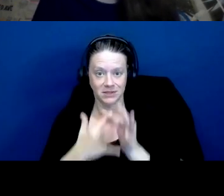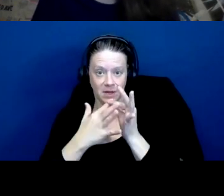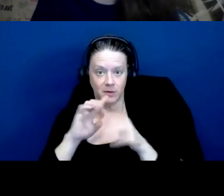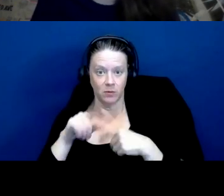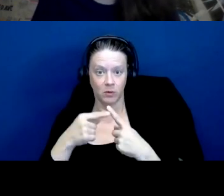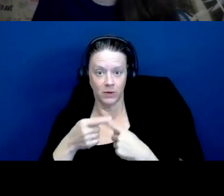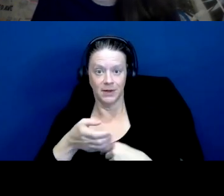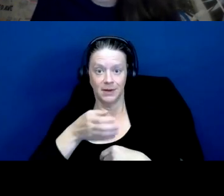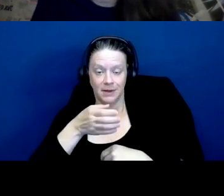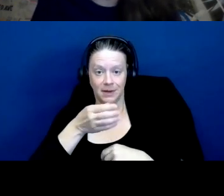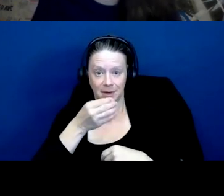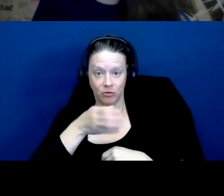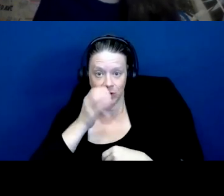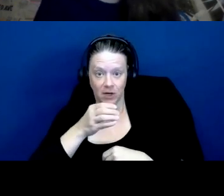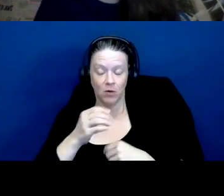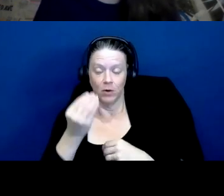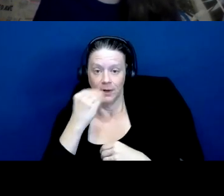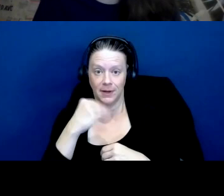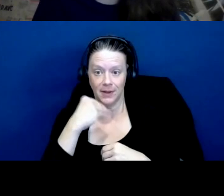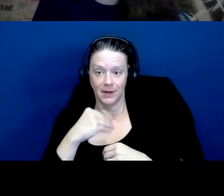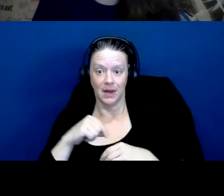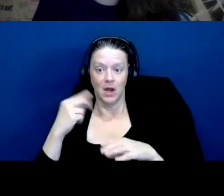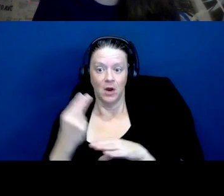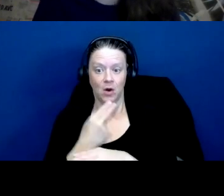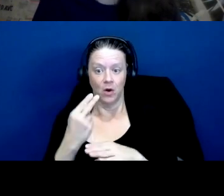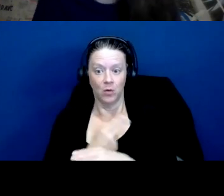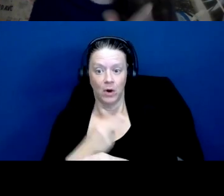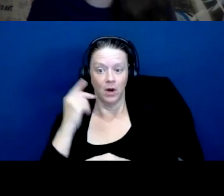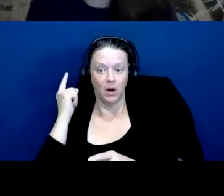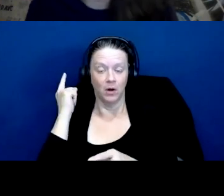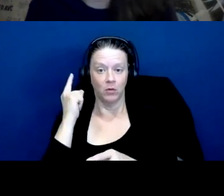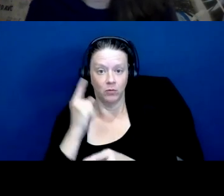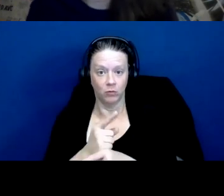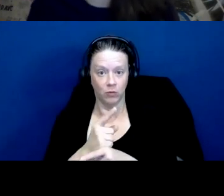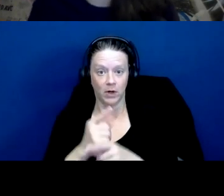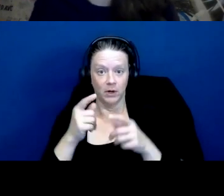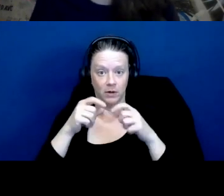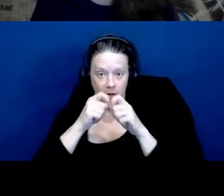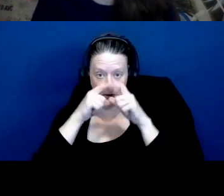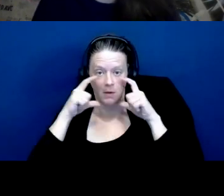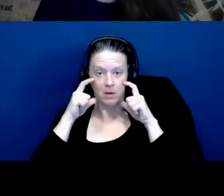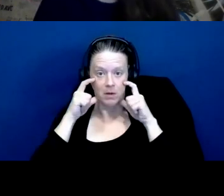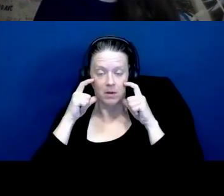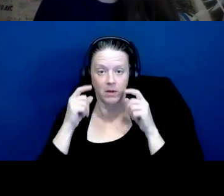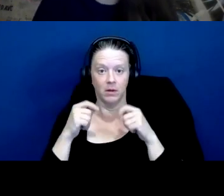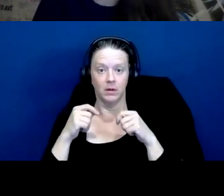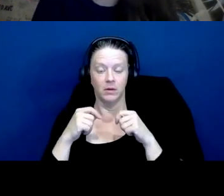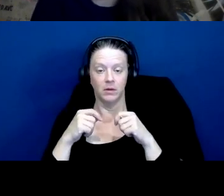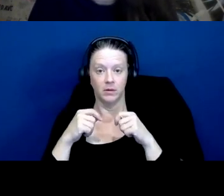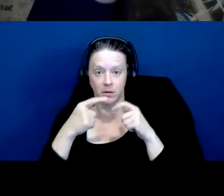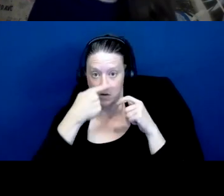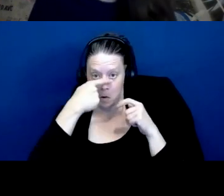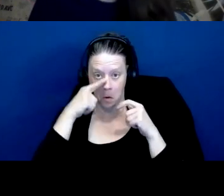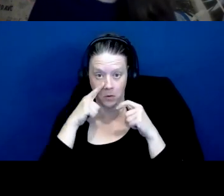we want to wear it correctly over our nose and mouth. I told you I mostly work with kids with developmental